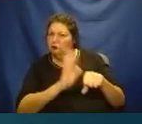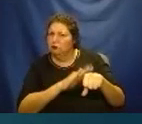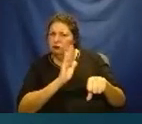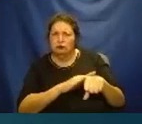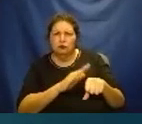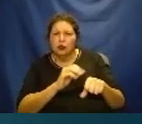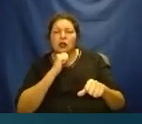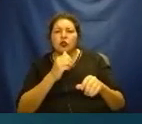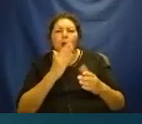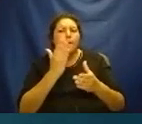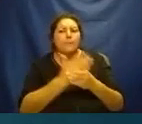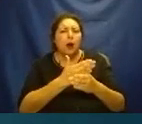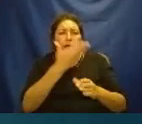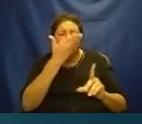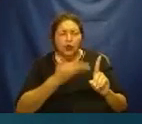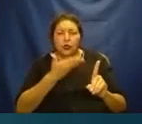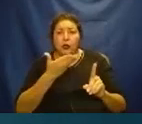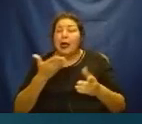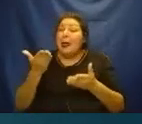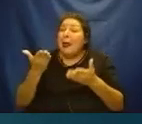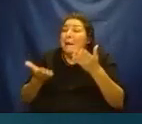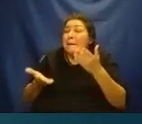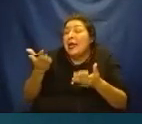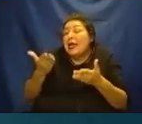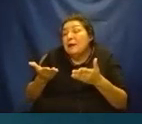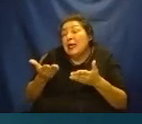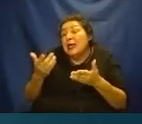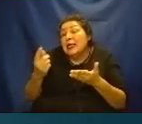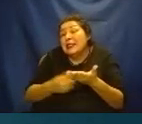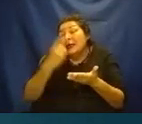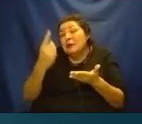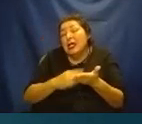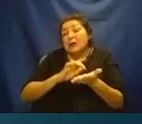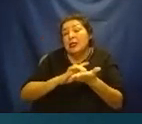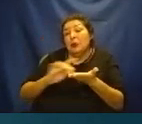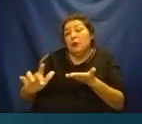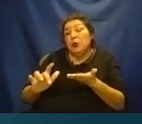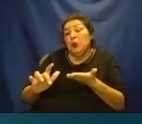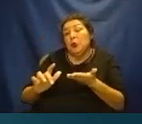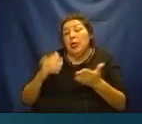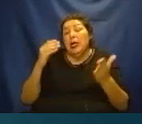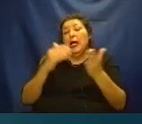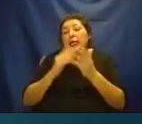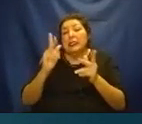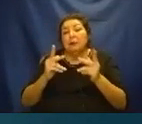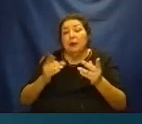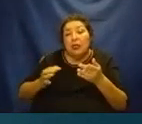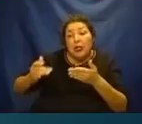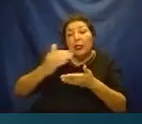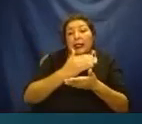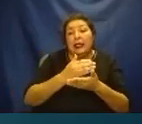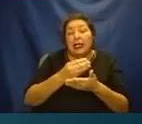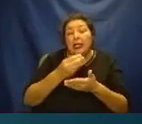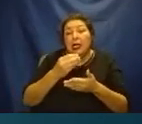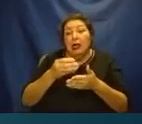And they may have occasionally indulged in some rudeness towards the poor gleaners. In this case, Boaz says, "No,